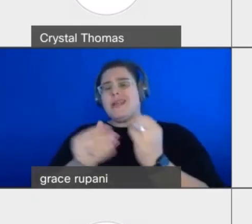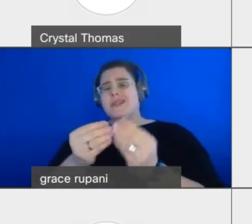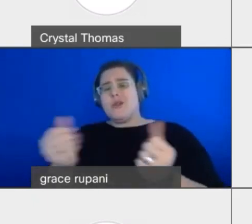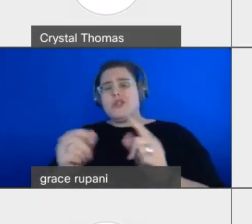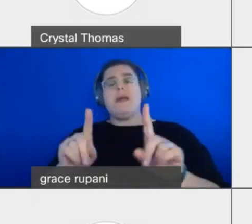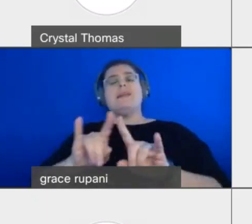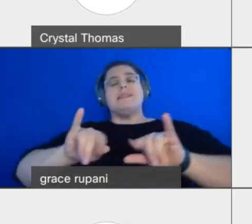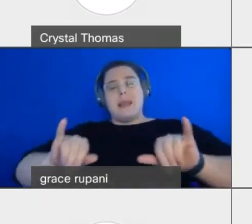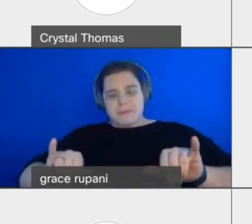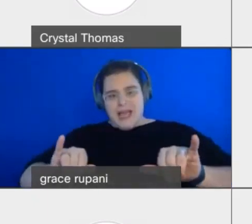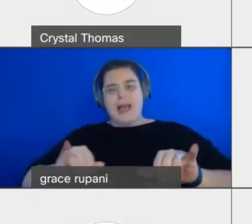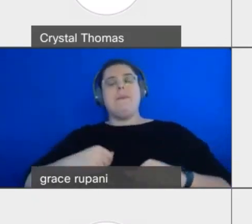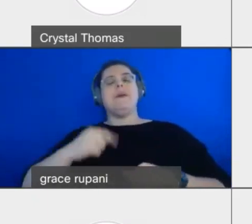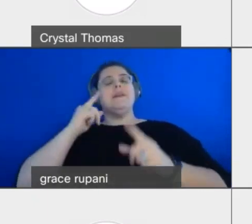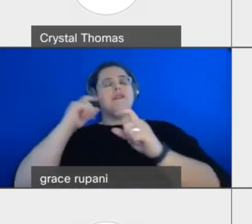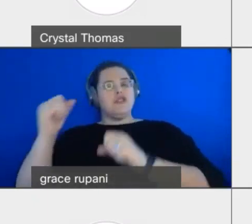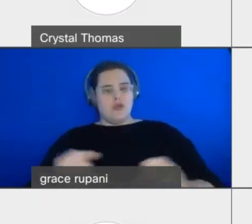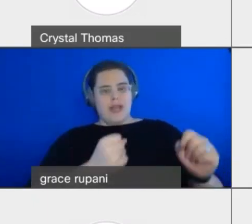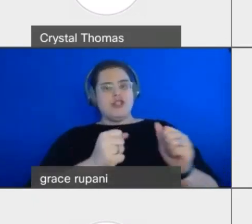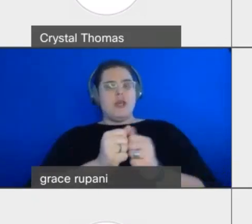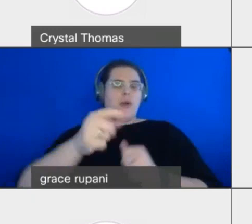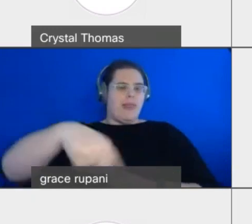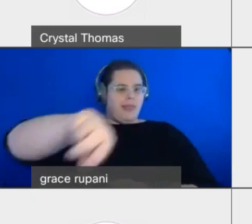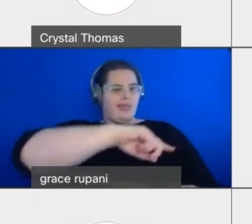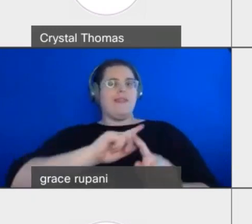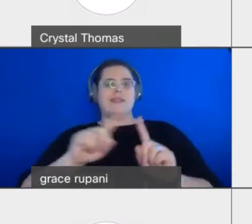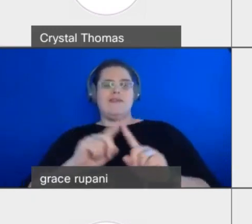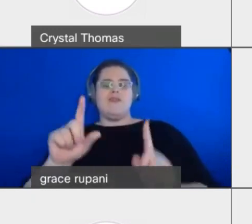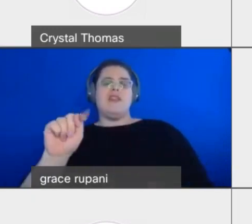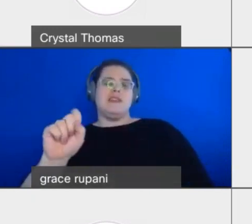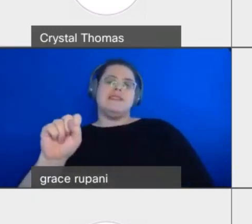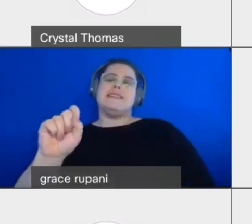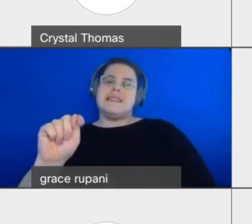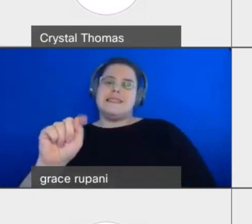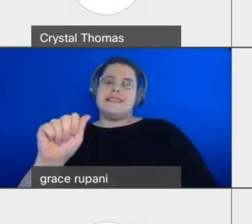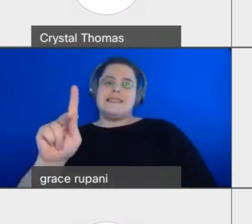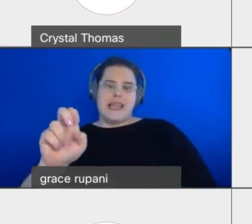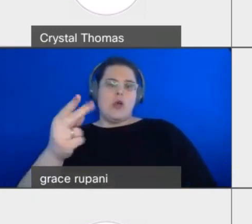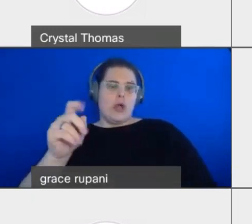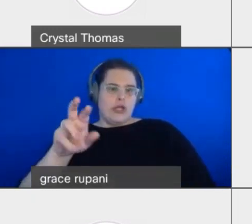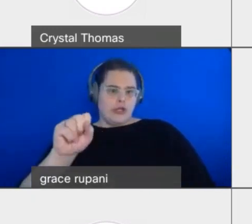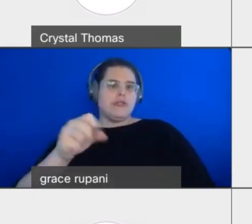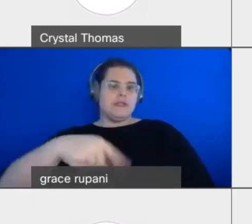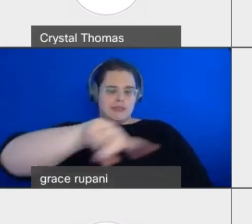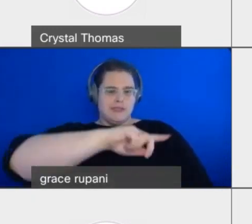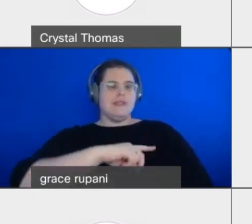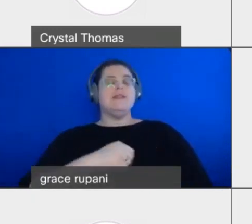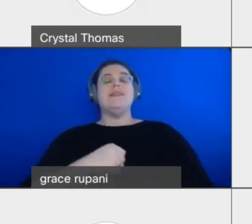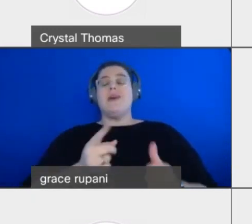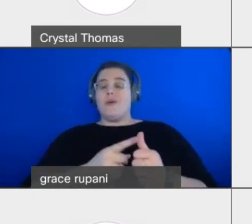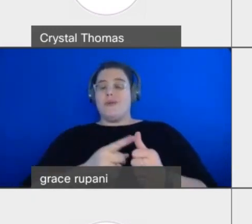implementation of the initiative. Of course, one of those strategies will be, how do we measure the current state